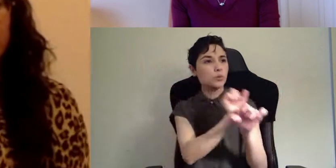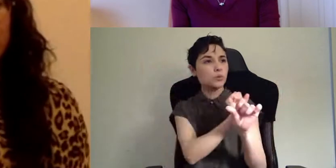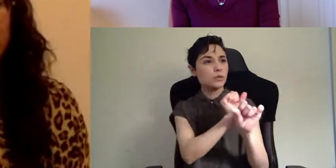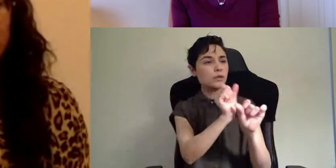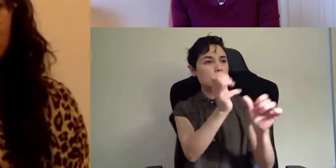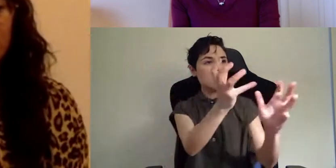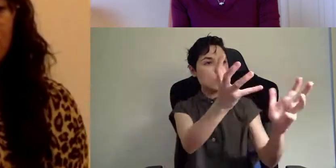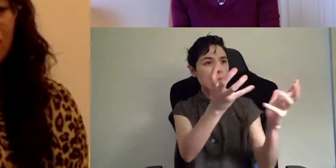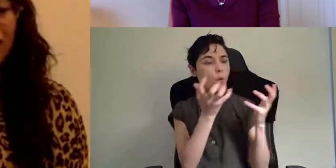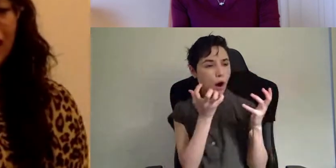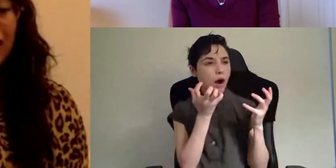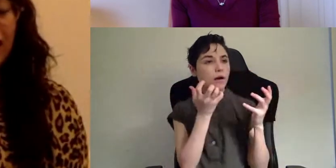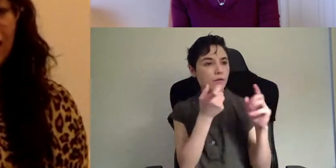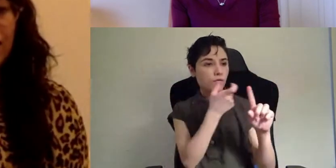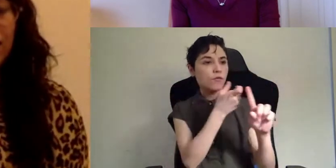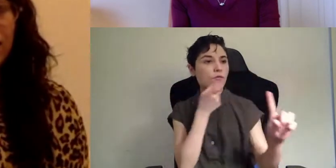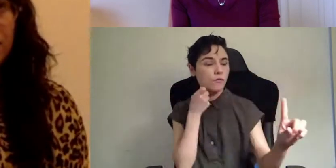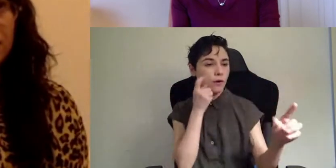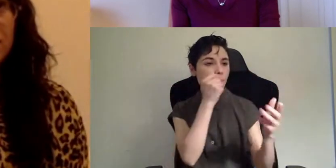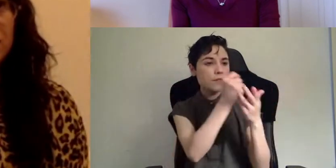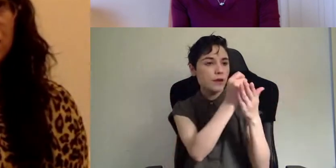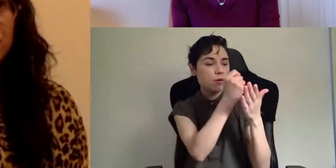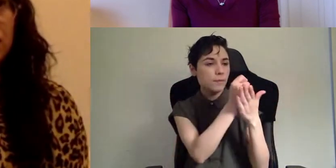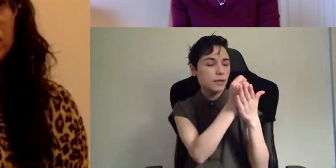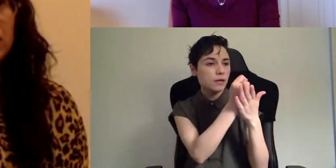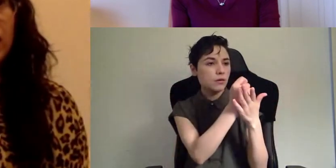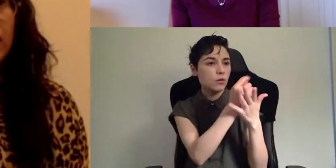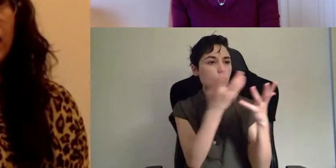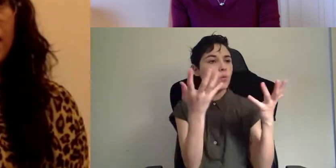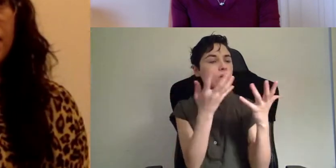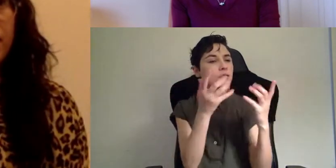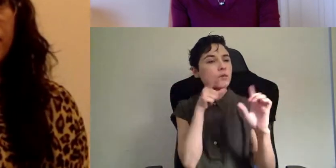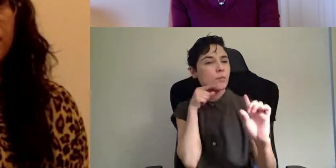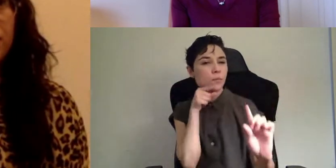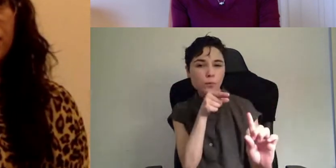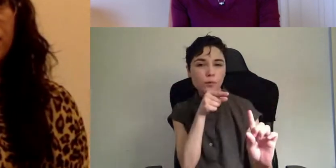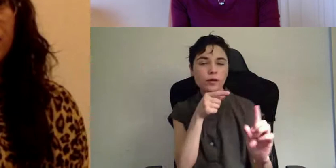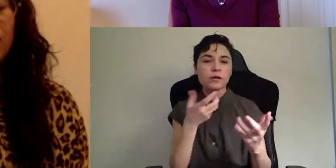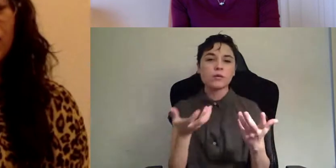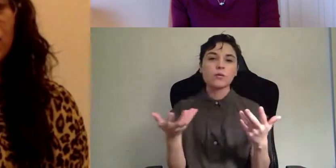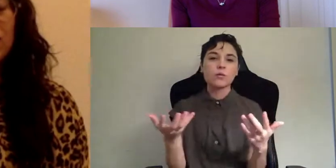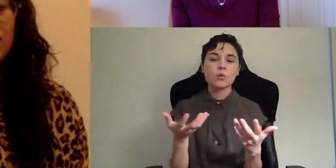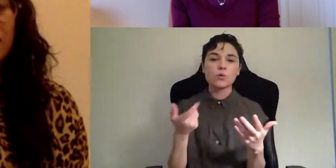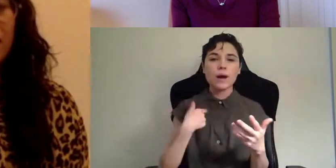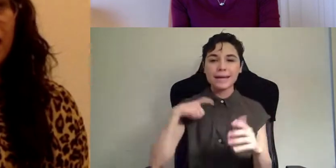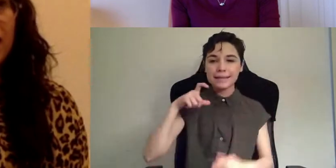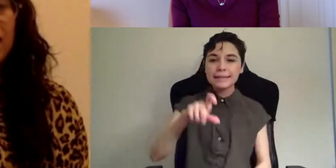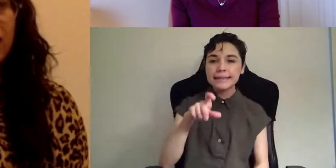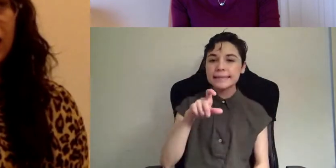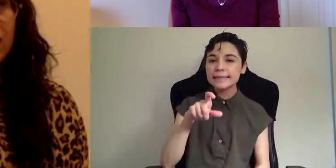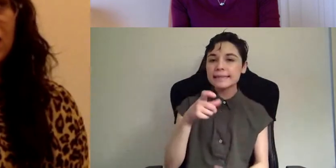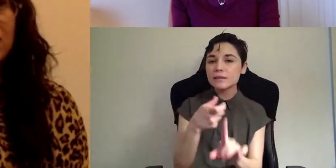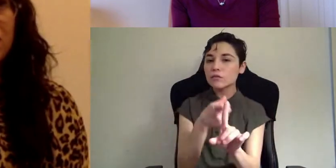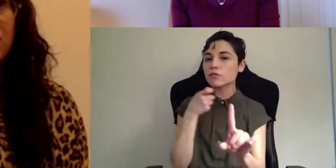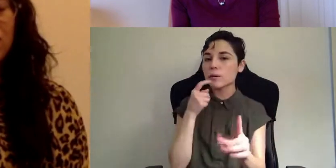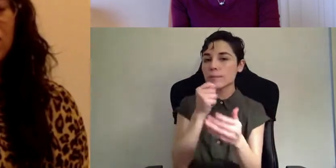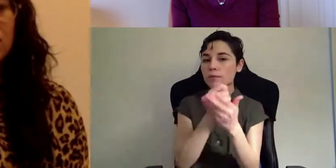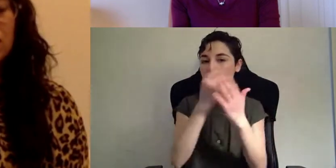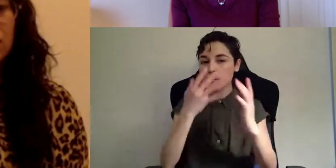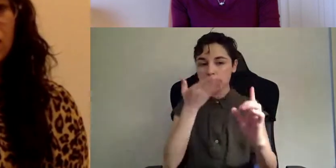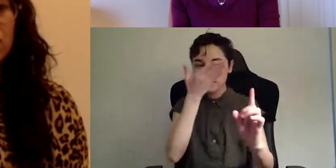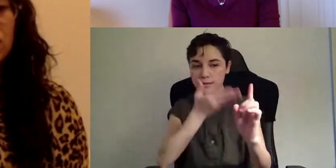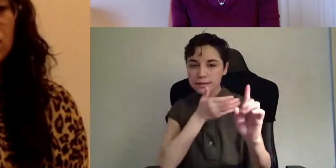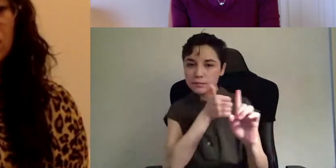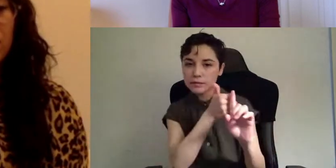therapy? Or what do I really need in a therapist to feel like I am I'm going to be met? Like, I think some of